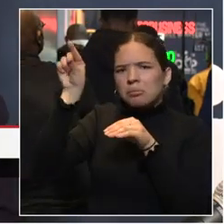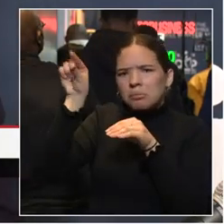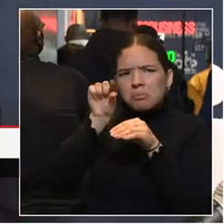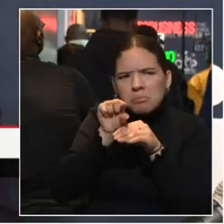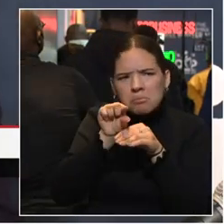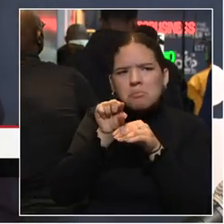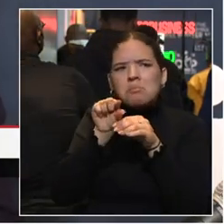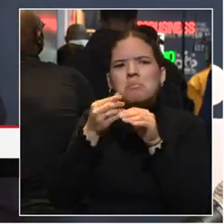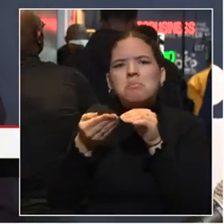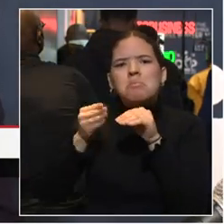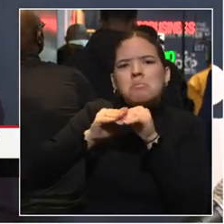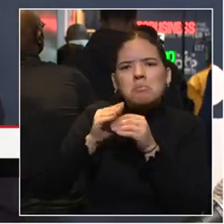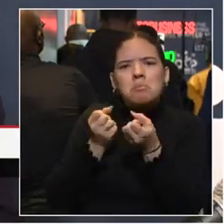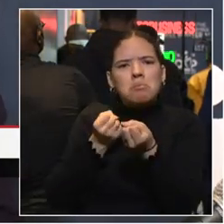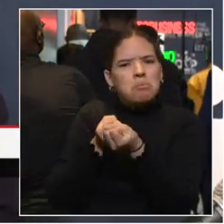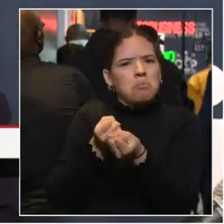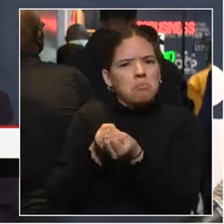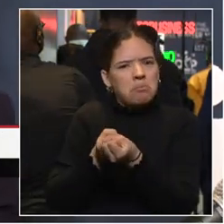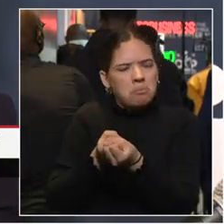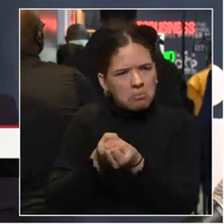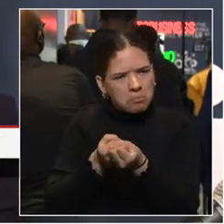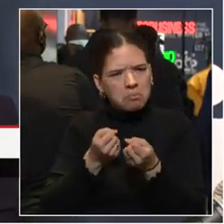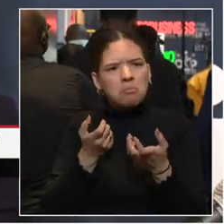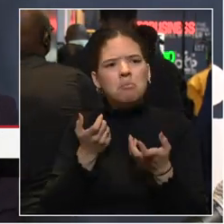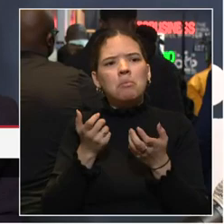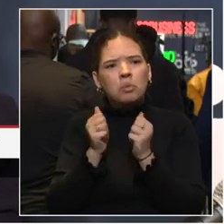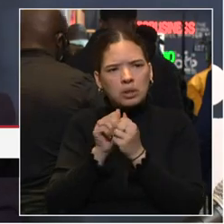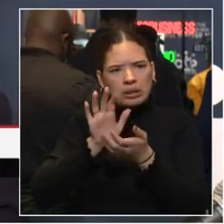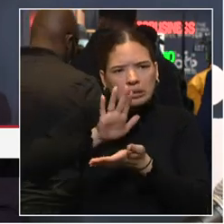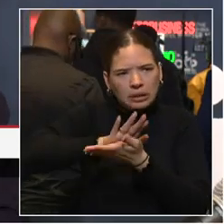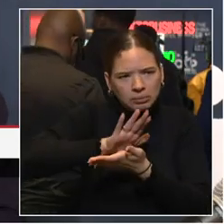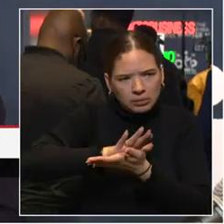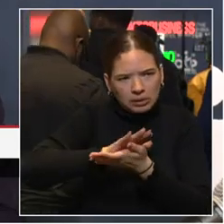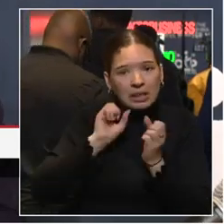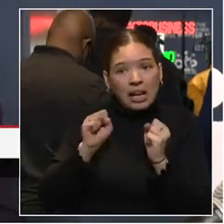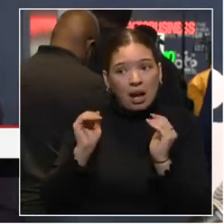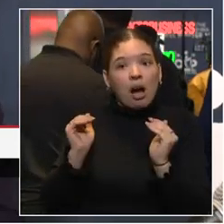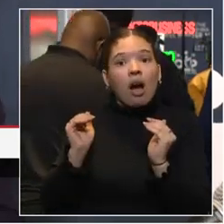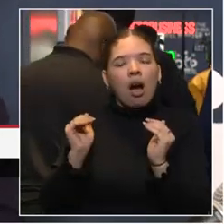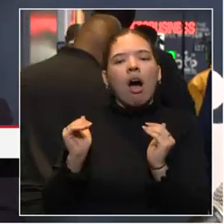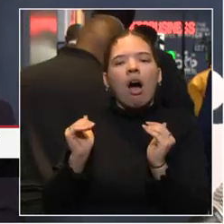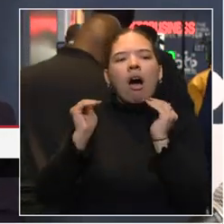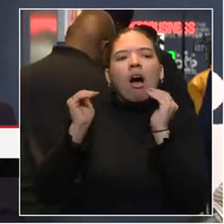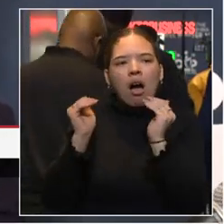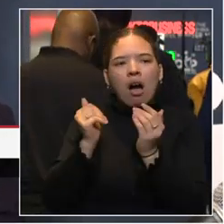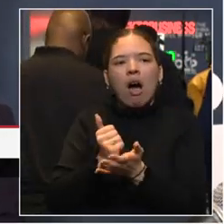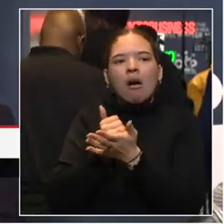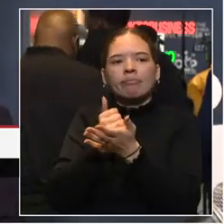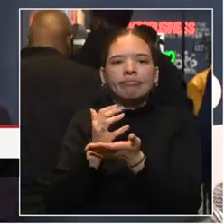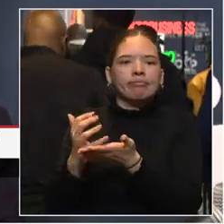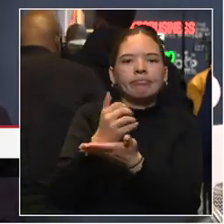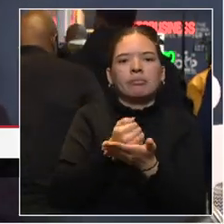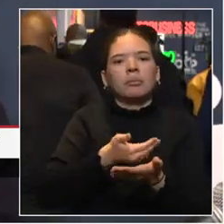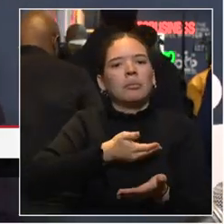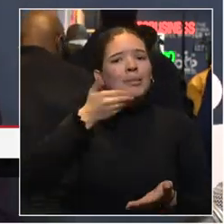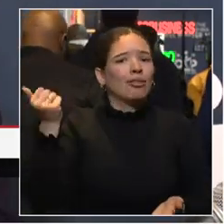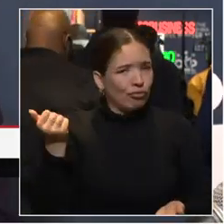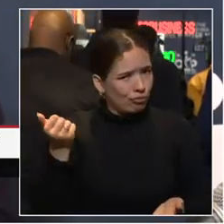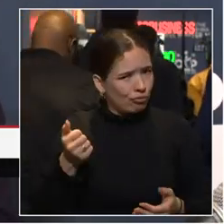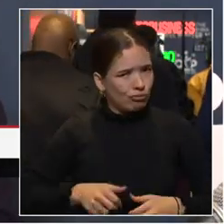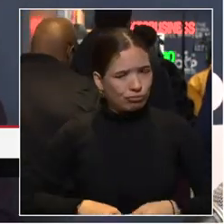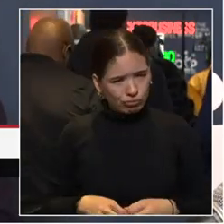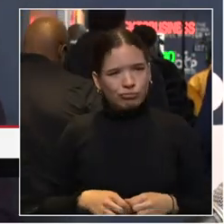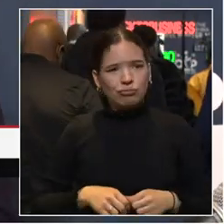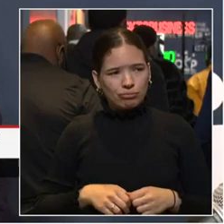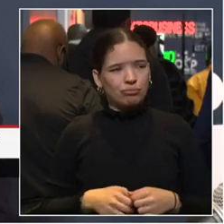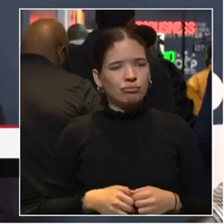of what you're doing academically can be the thing that helps you finish school. So that's something else that